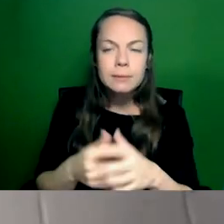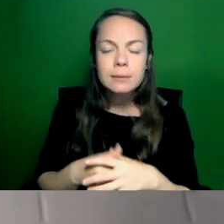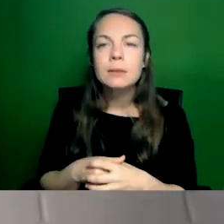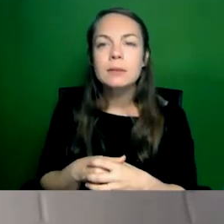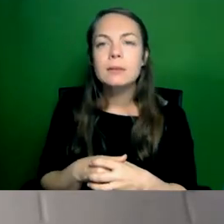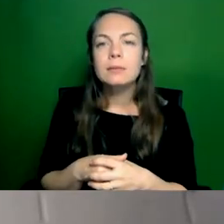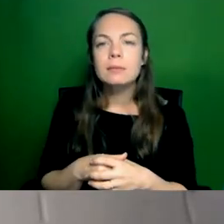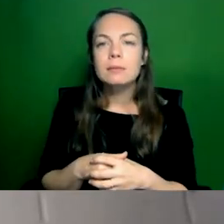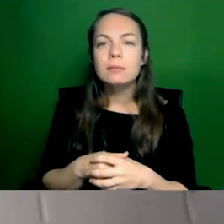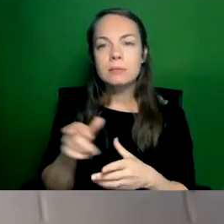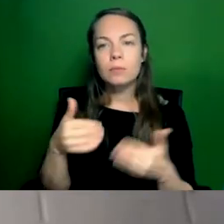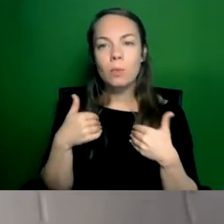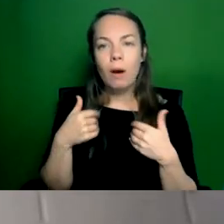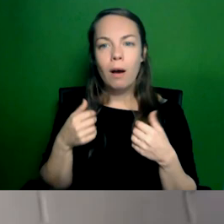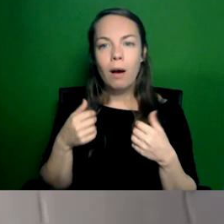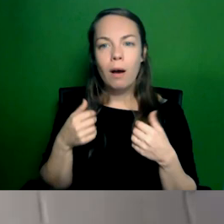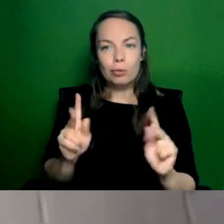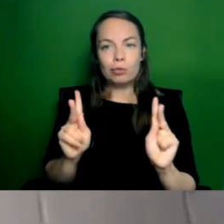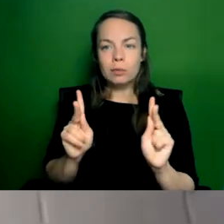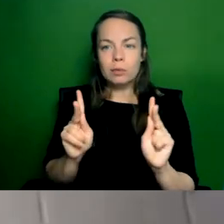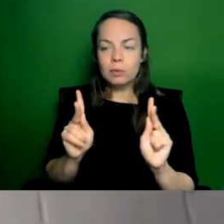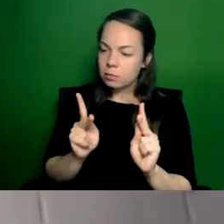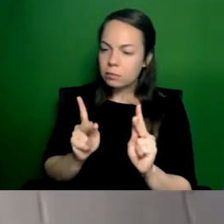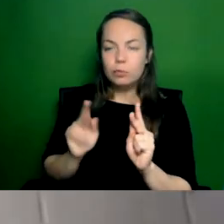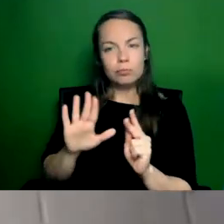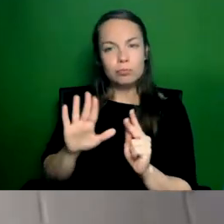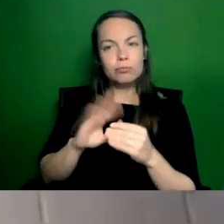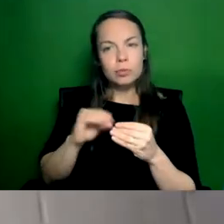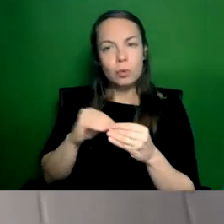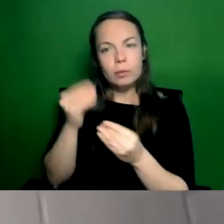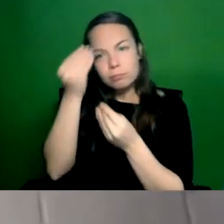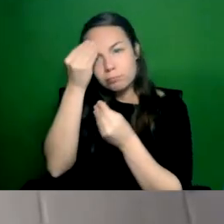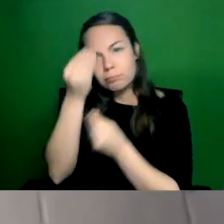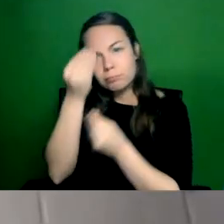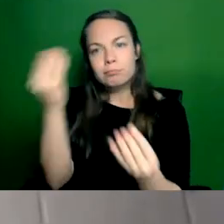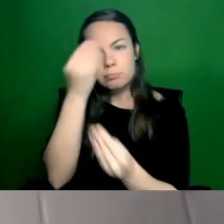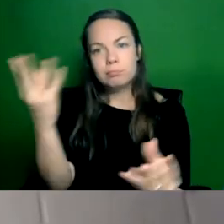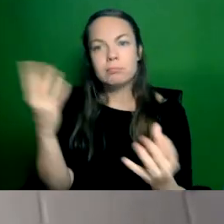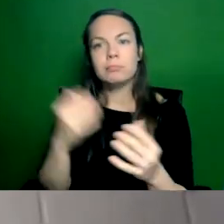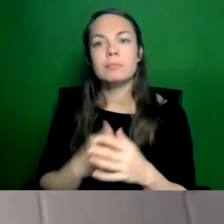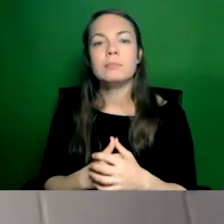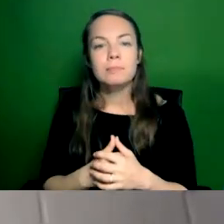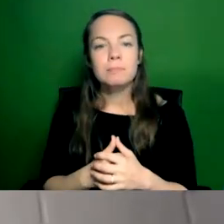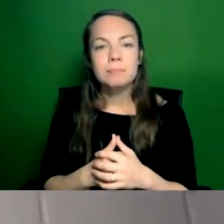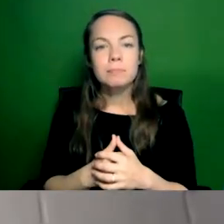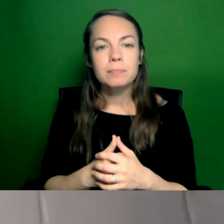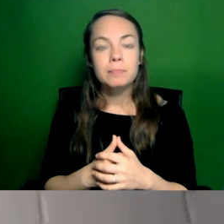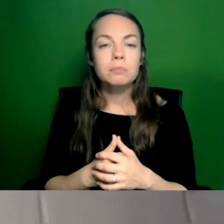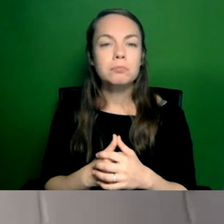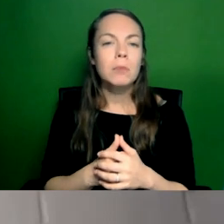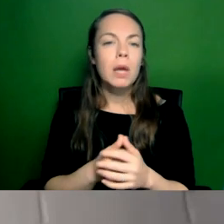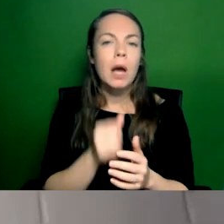you have the opportunity to use your voice. And so I just would say, not discrediting what my